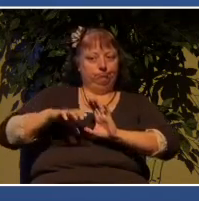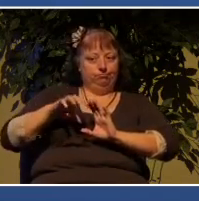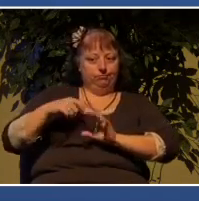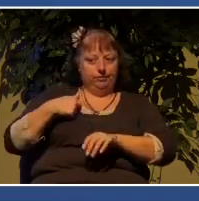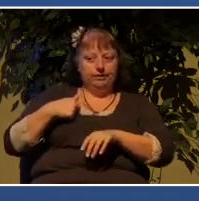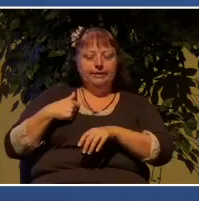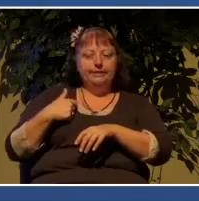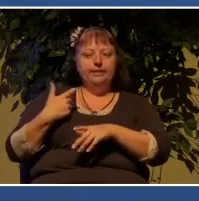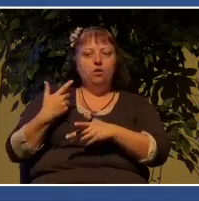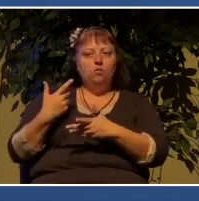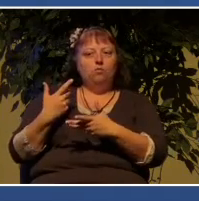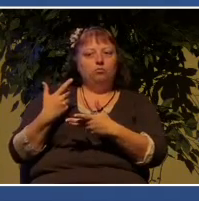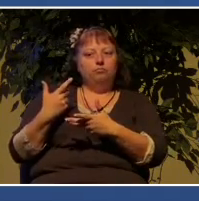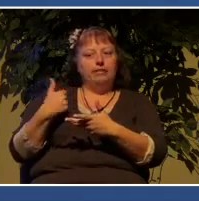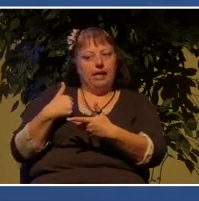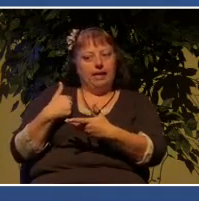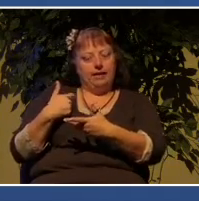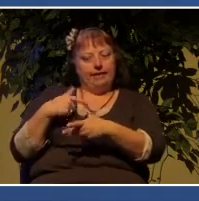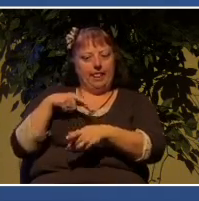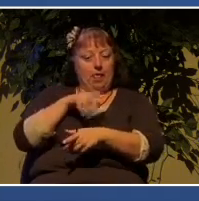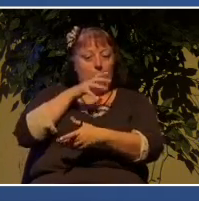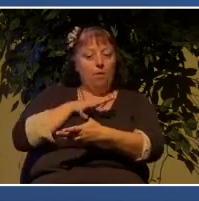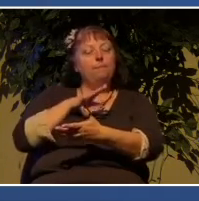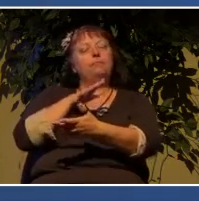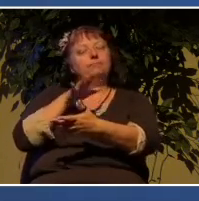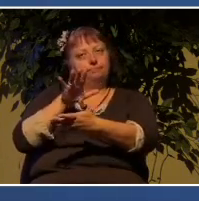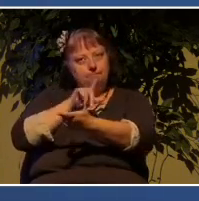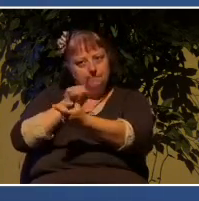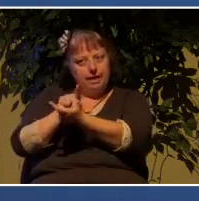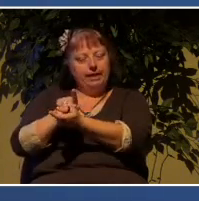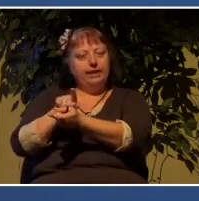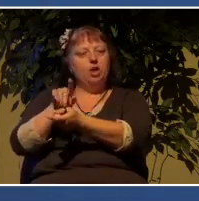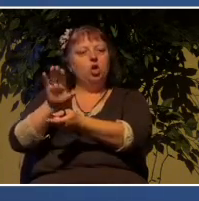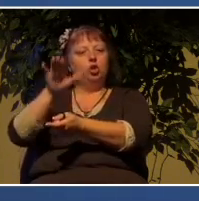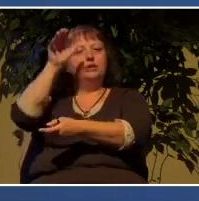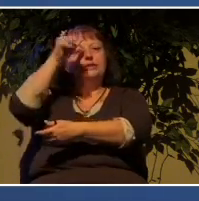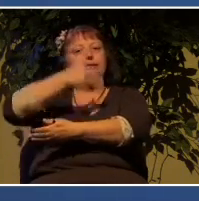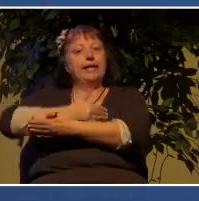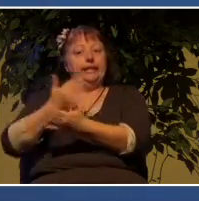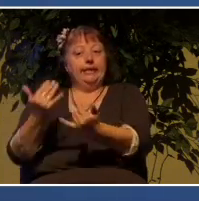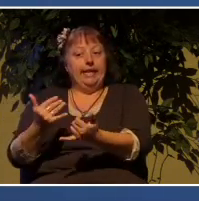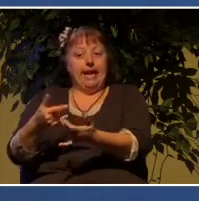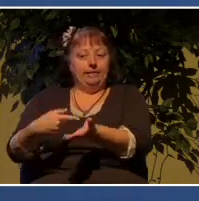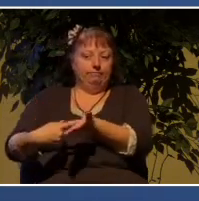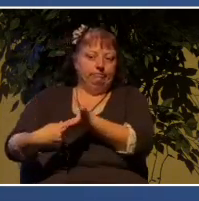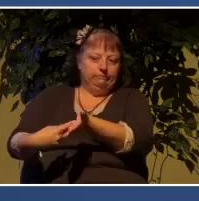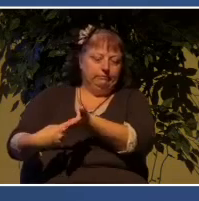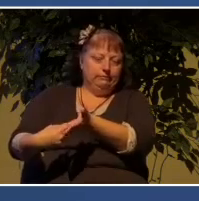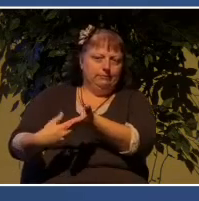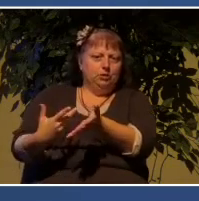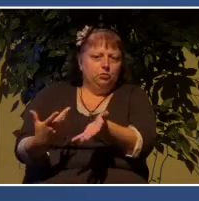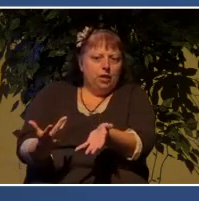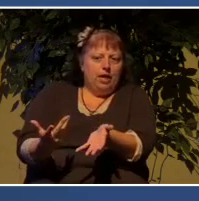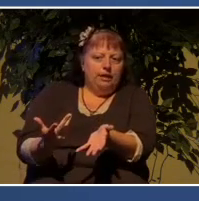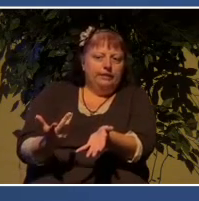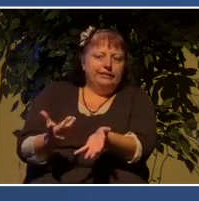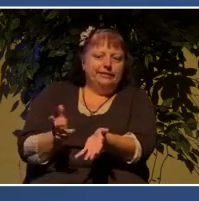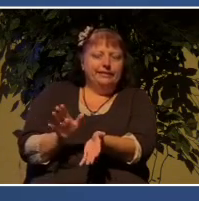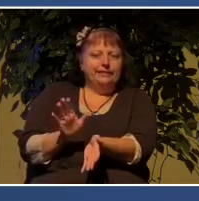yet stand firm on what God has ordained in terms of human